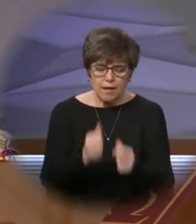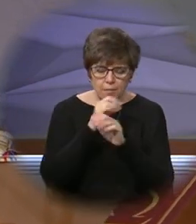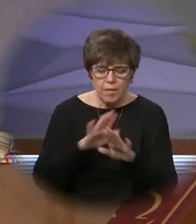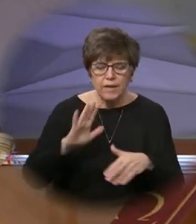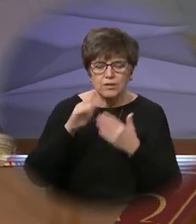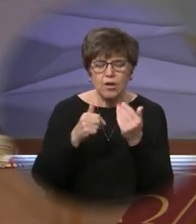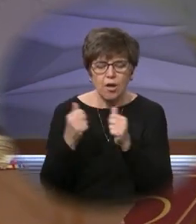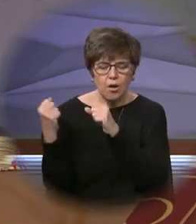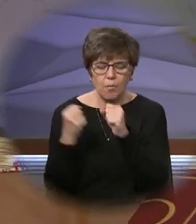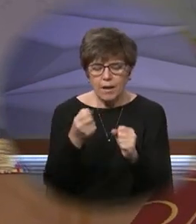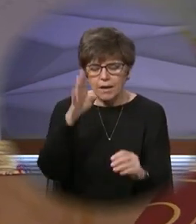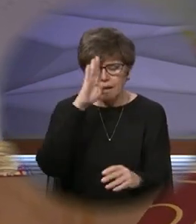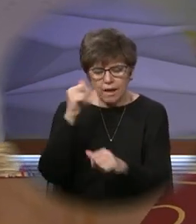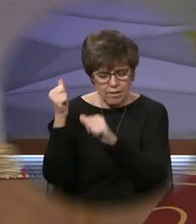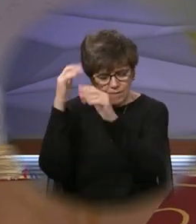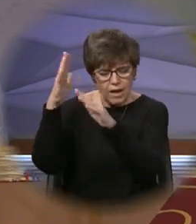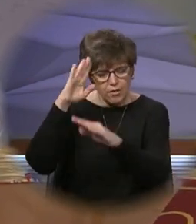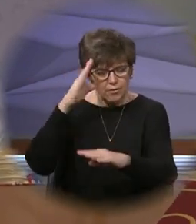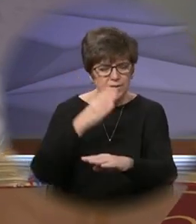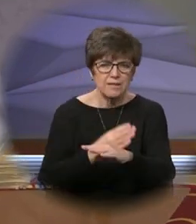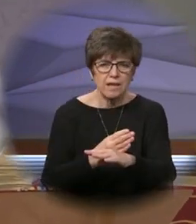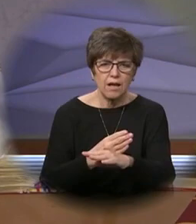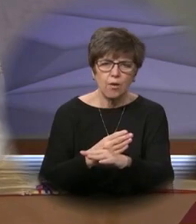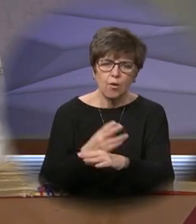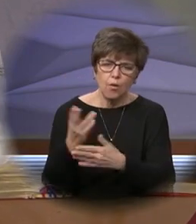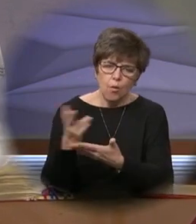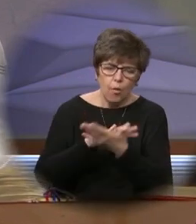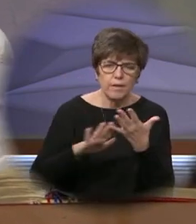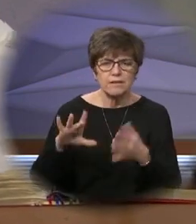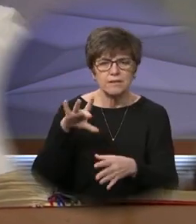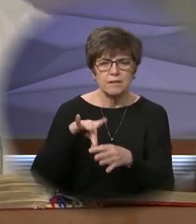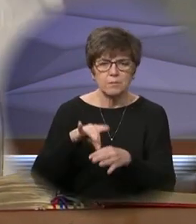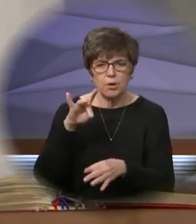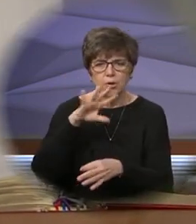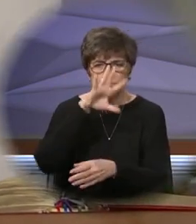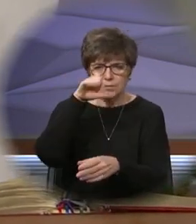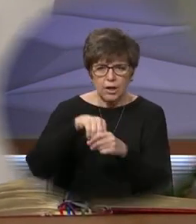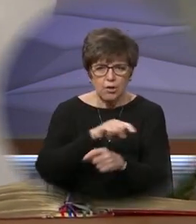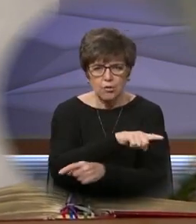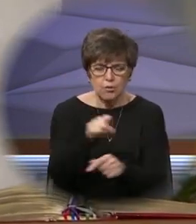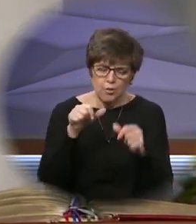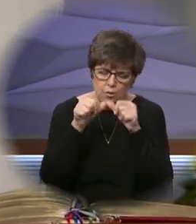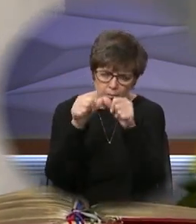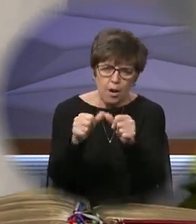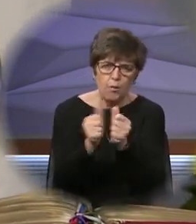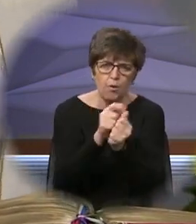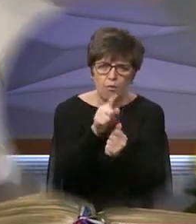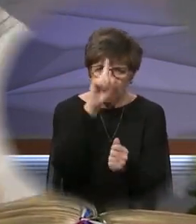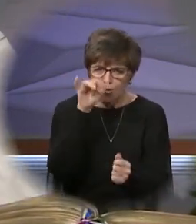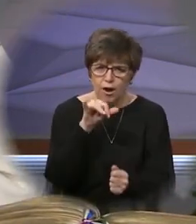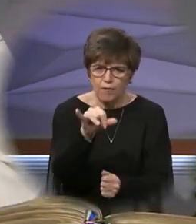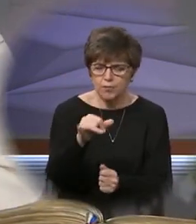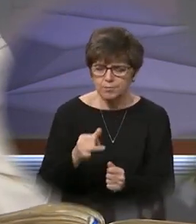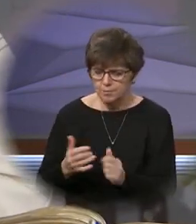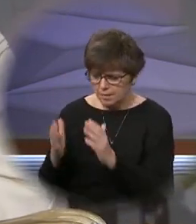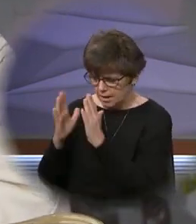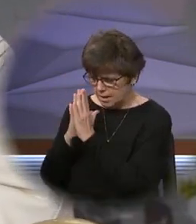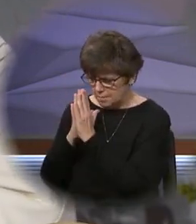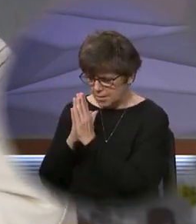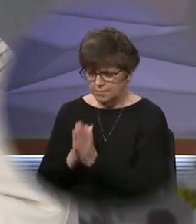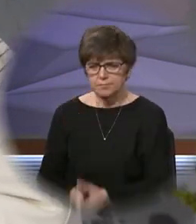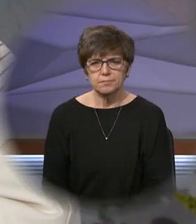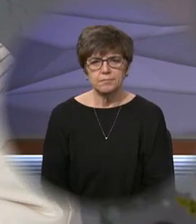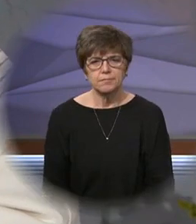blessing of Almighty God, the Father, the Son, and the Holy Spirit come upon you and remain with you forever.